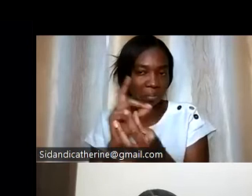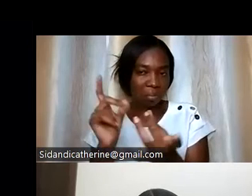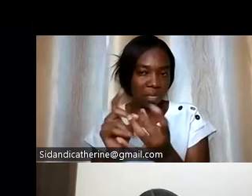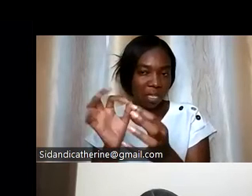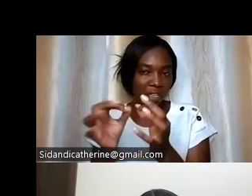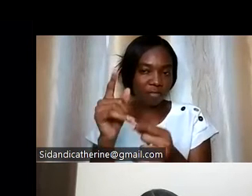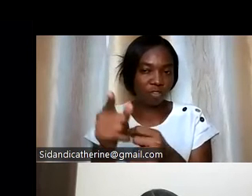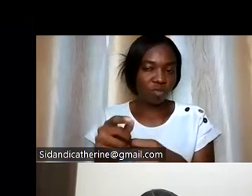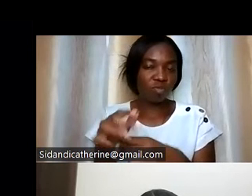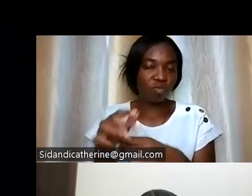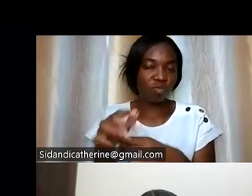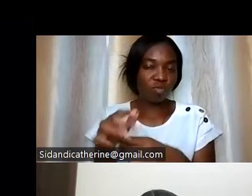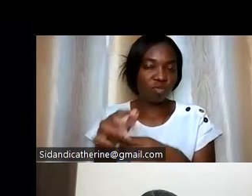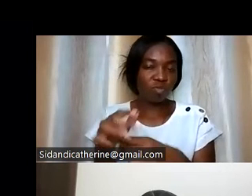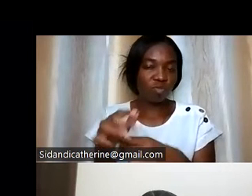of things?